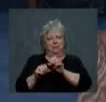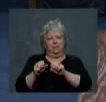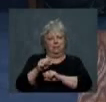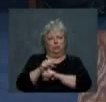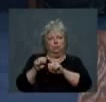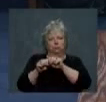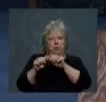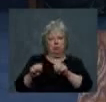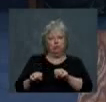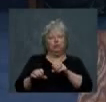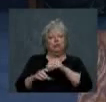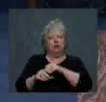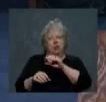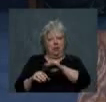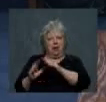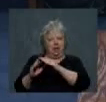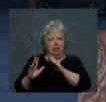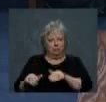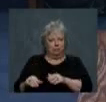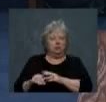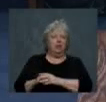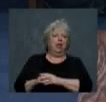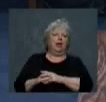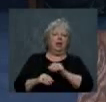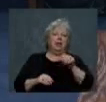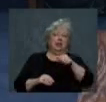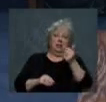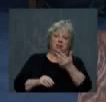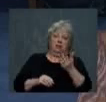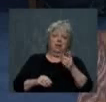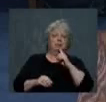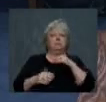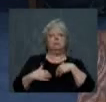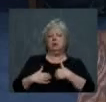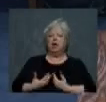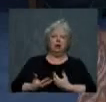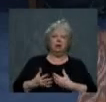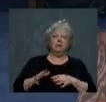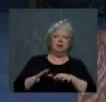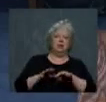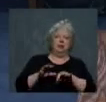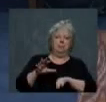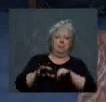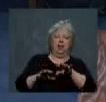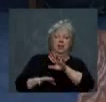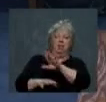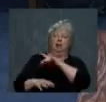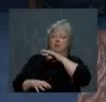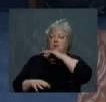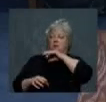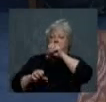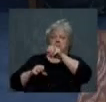the environment. And another thing that I am really tired of is picking up their garbage out of my